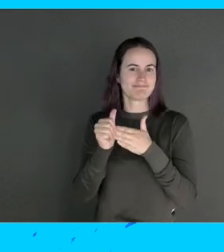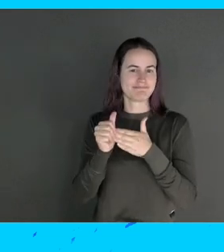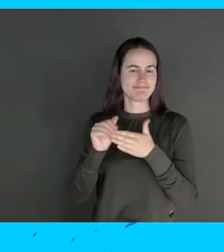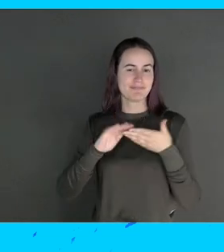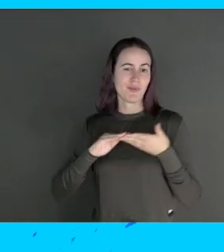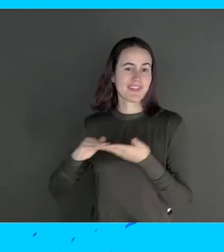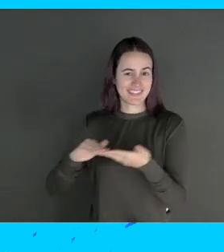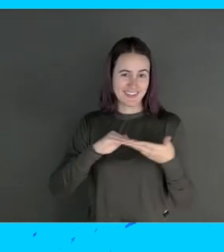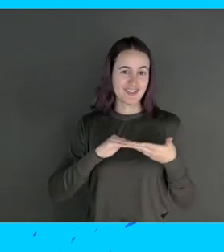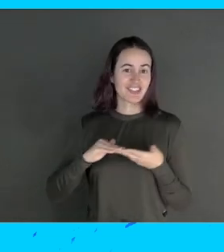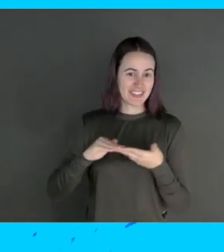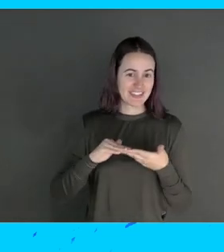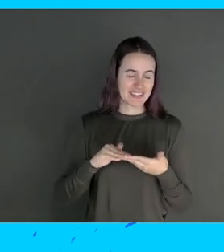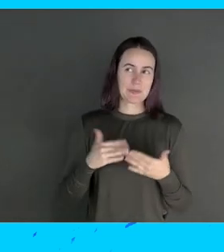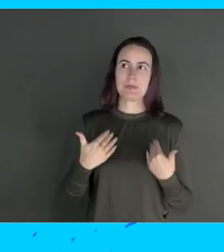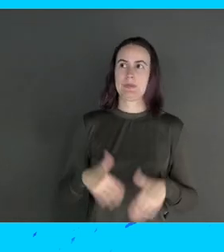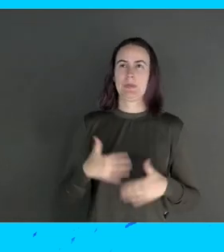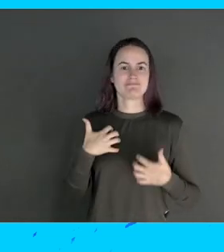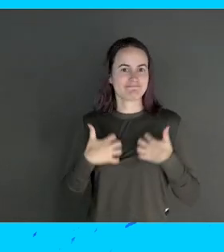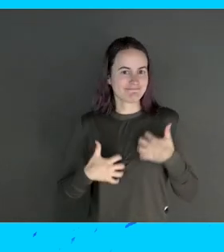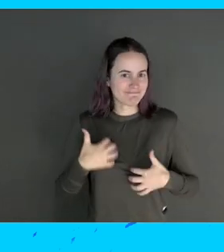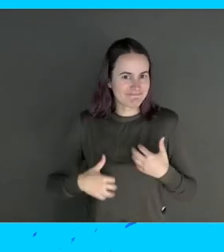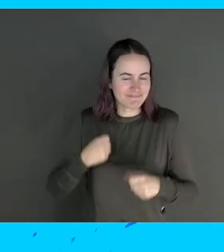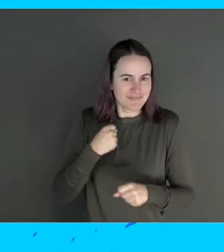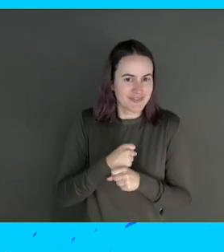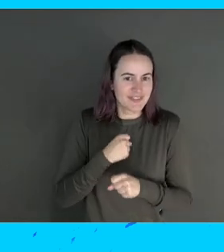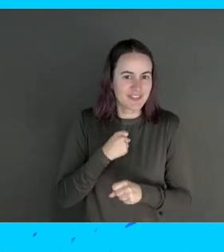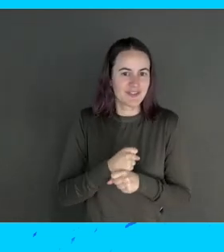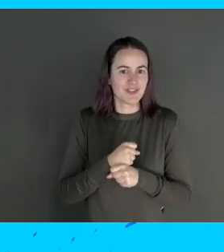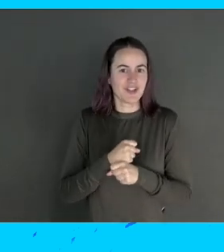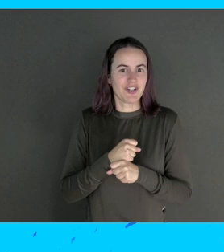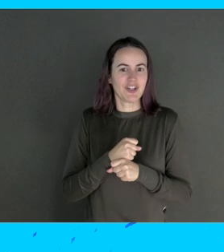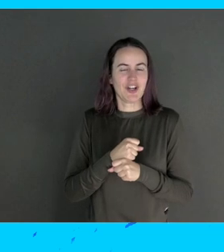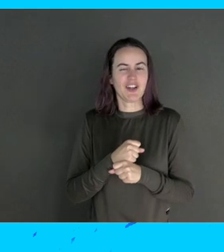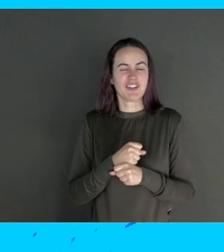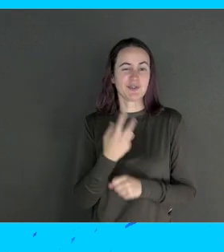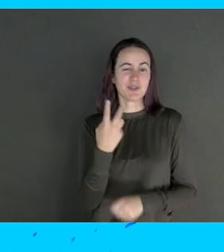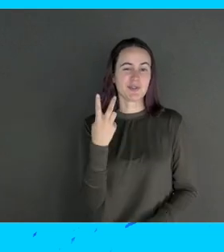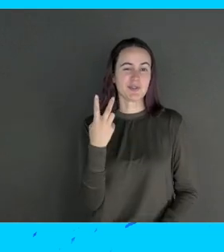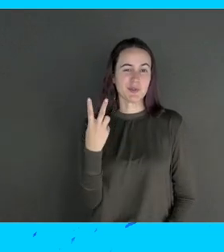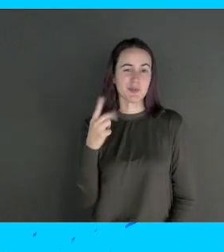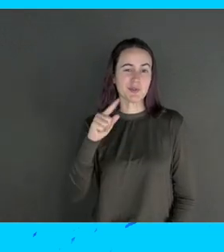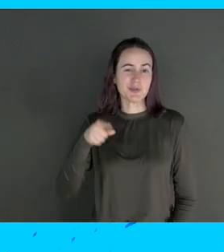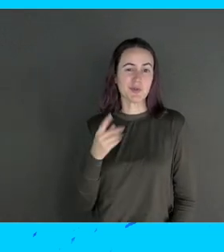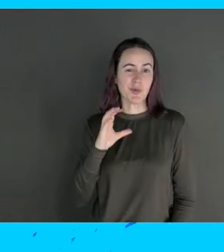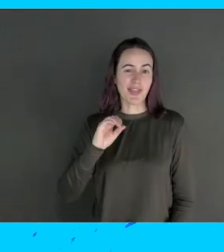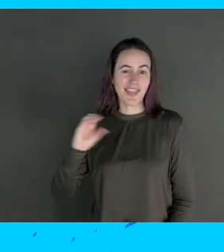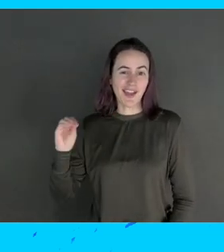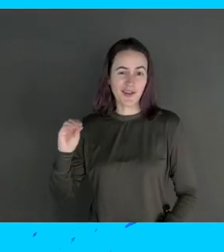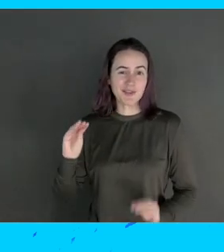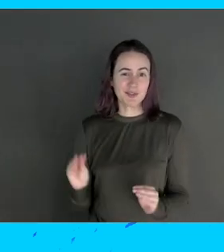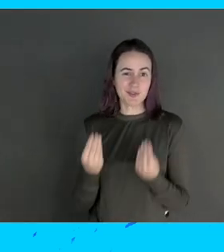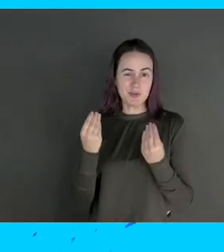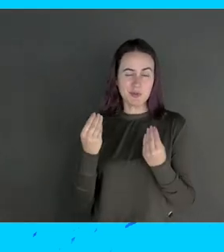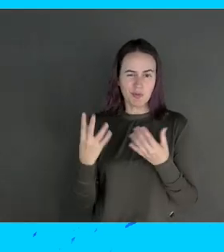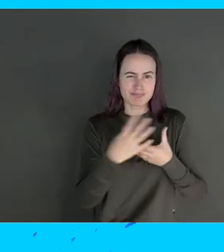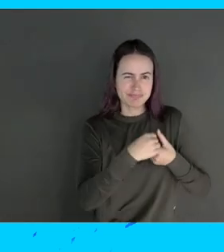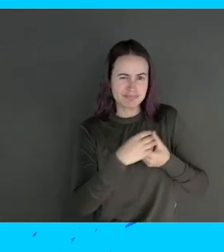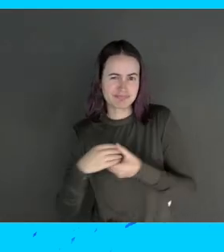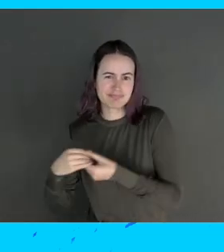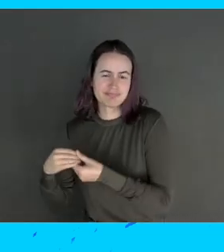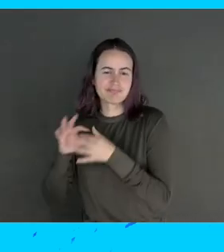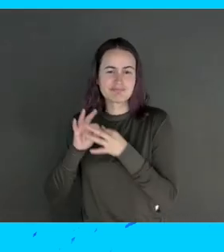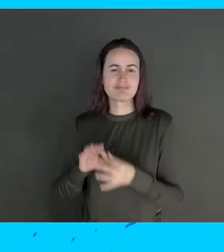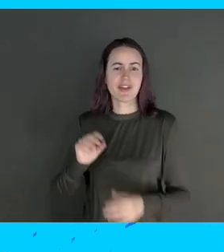of interesting work so far. We've reached about 2,000 young people directly through programming related to sexual and